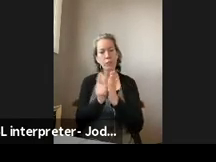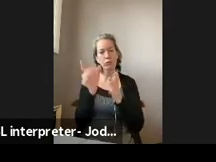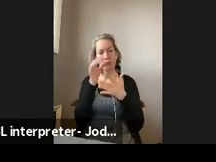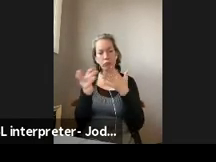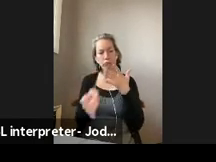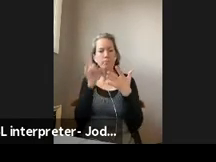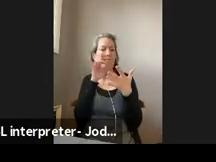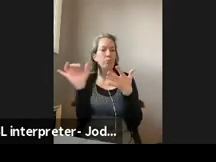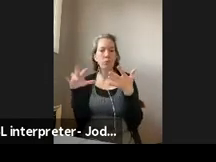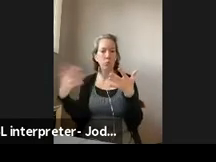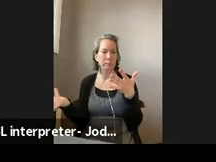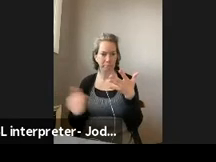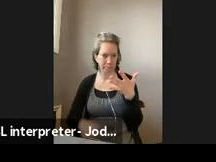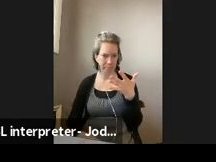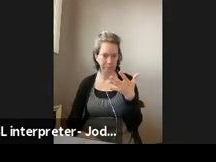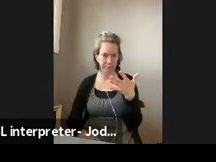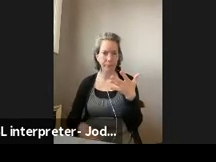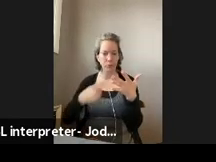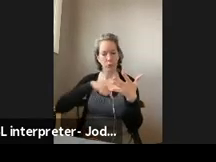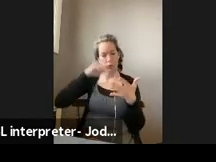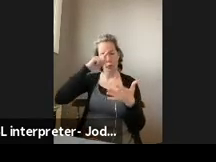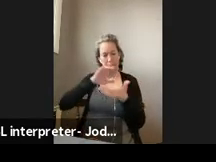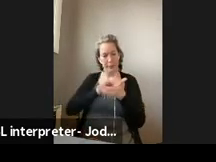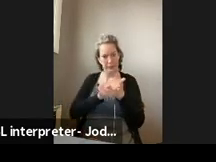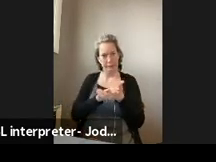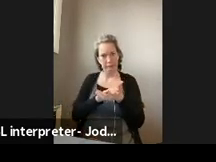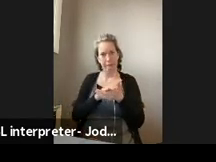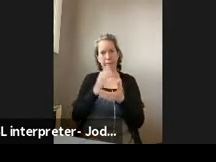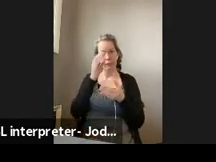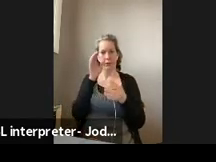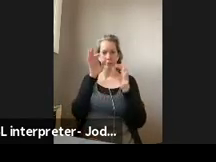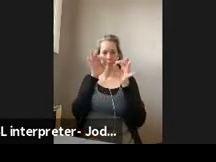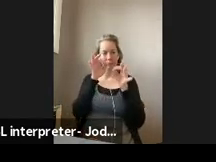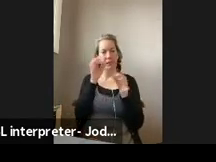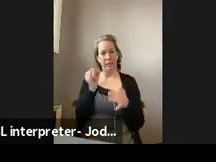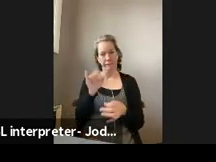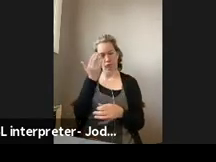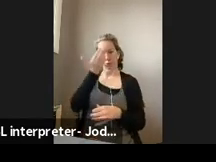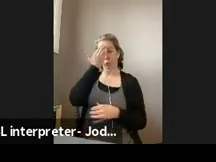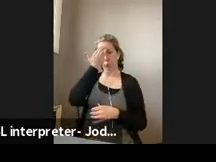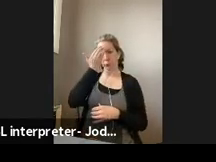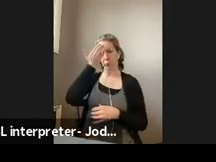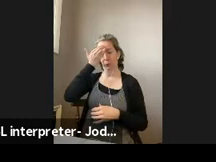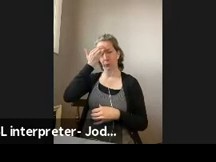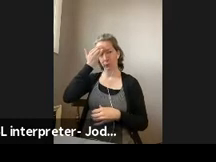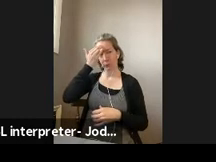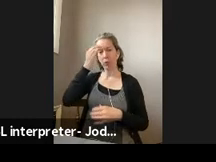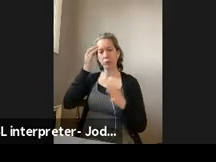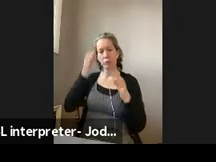we believe that an informed decision is an empowered decision. And then from there, we can talk